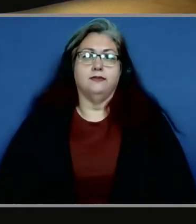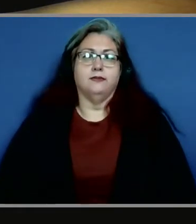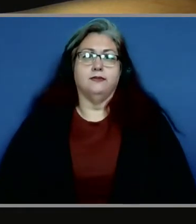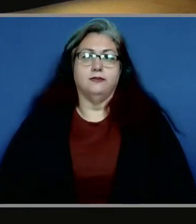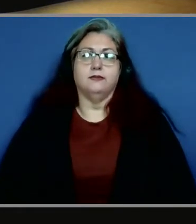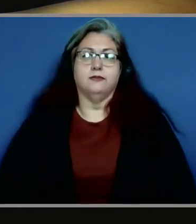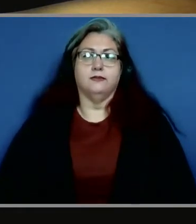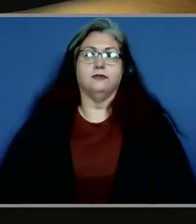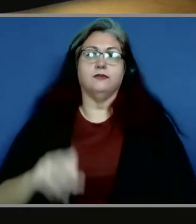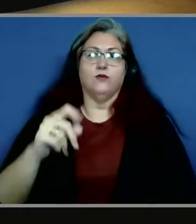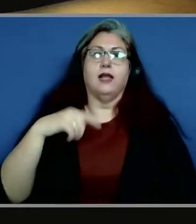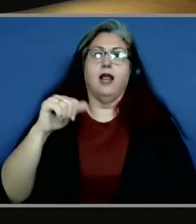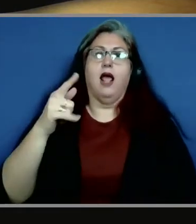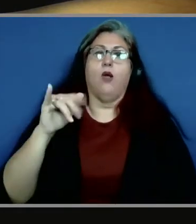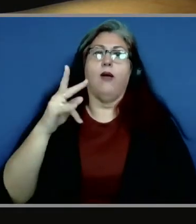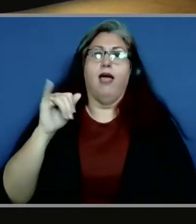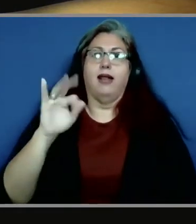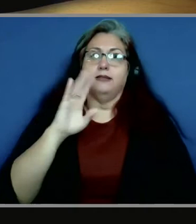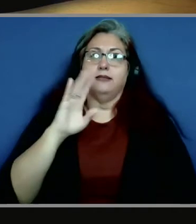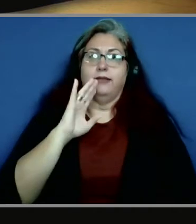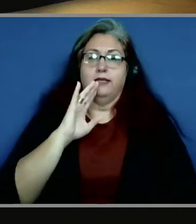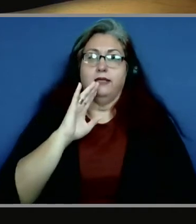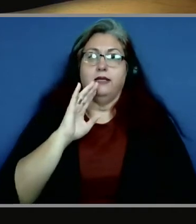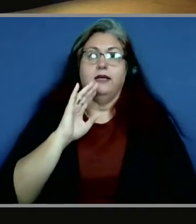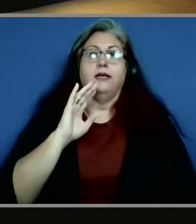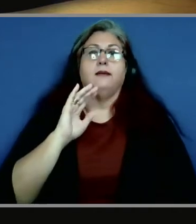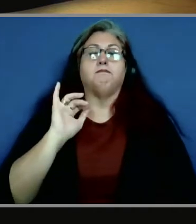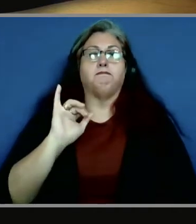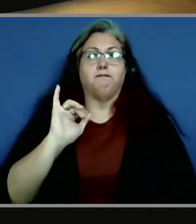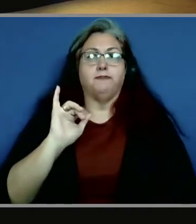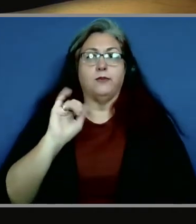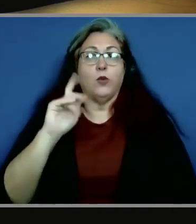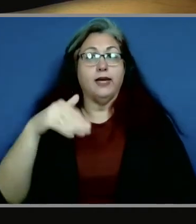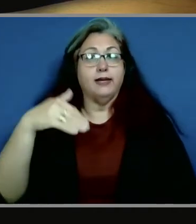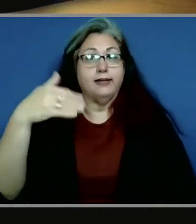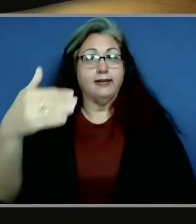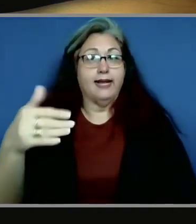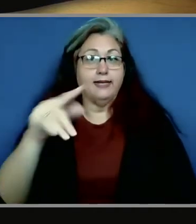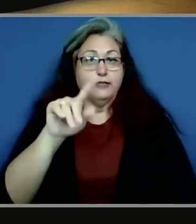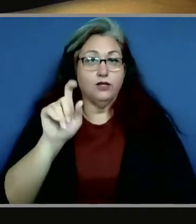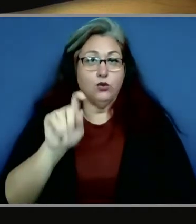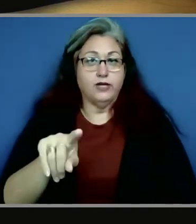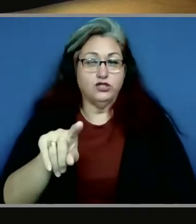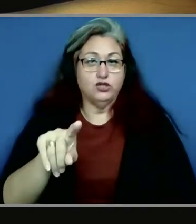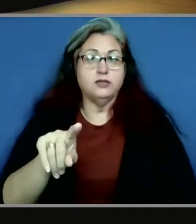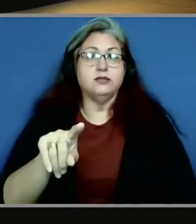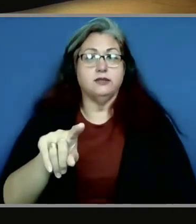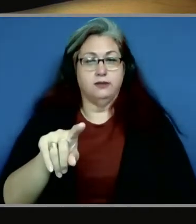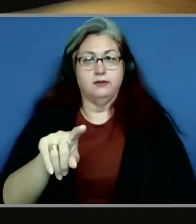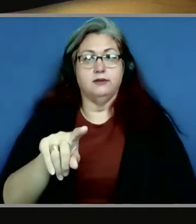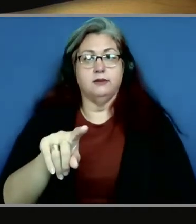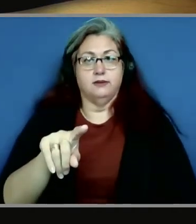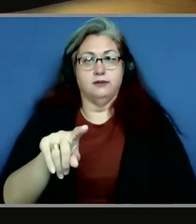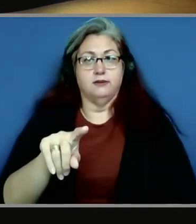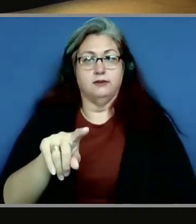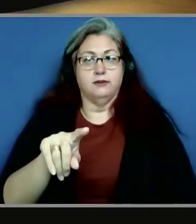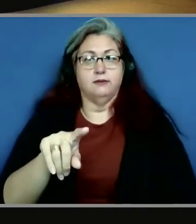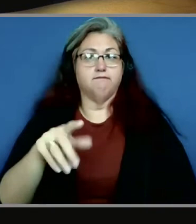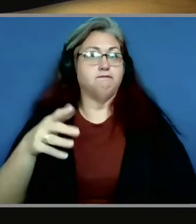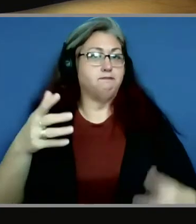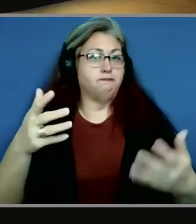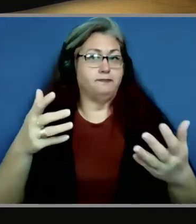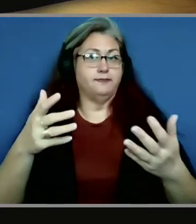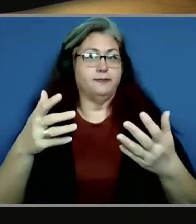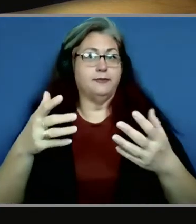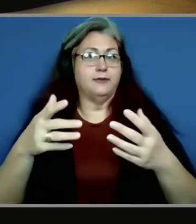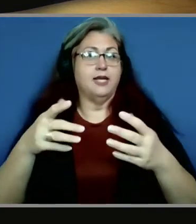This is Alohilani speaking. The next question we have is, the